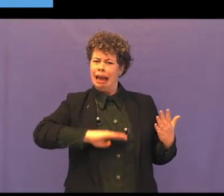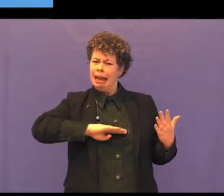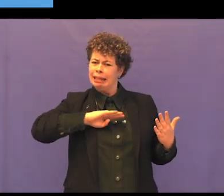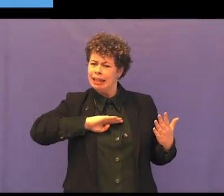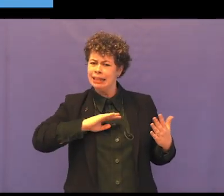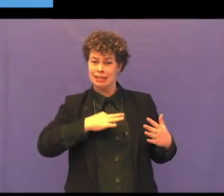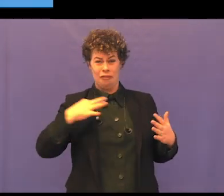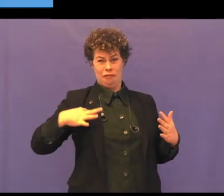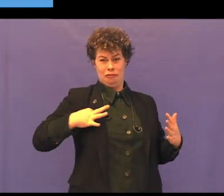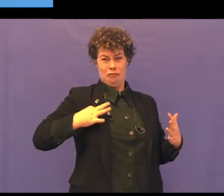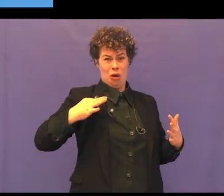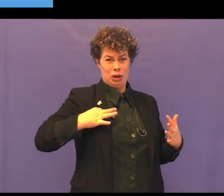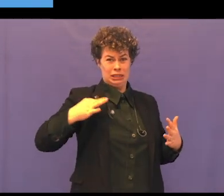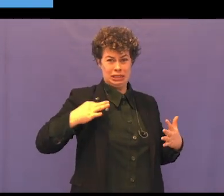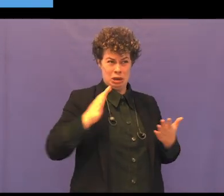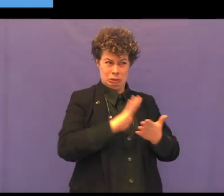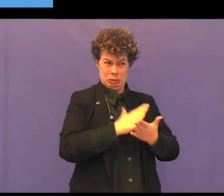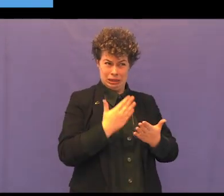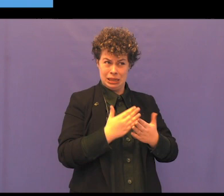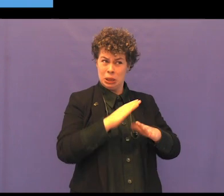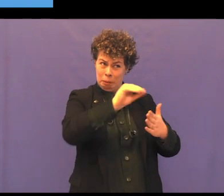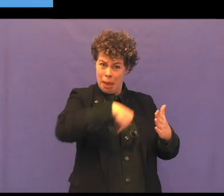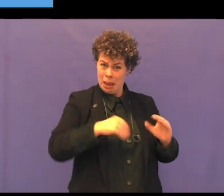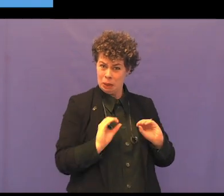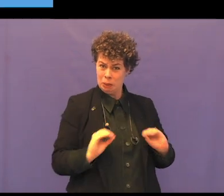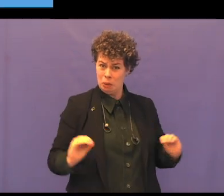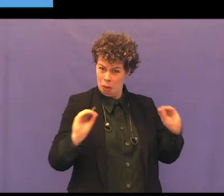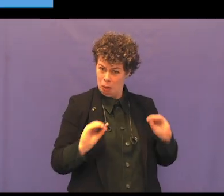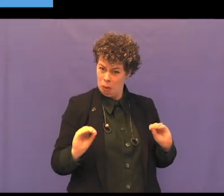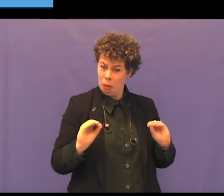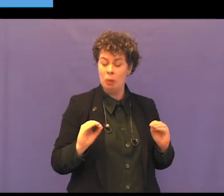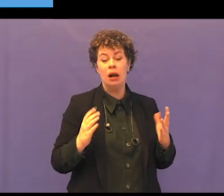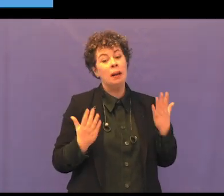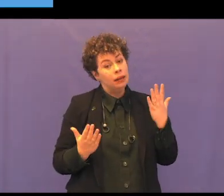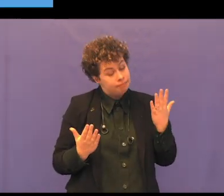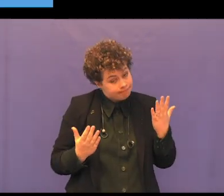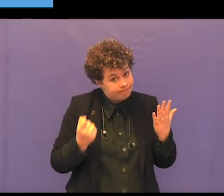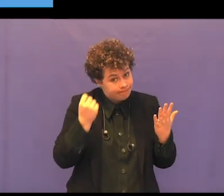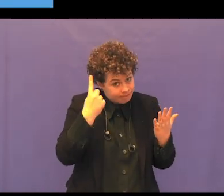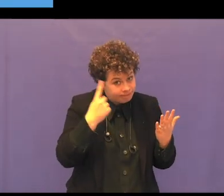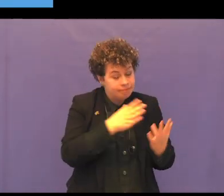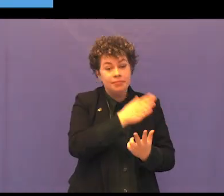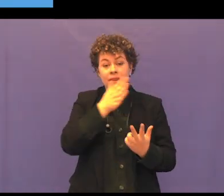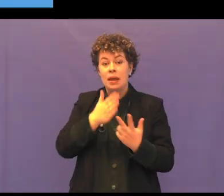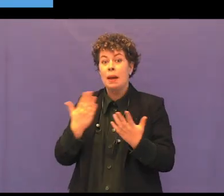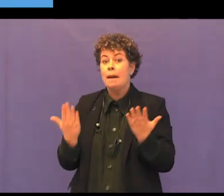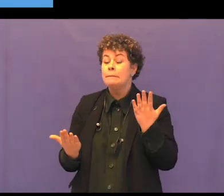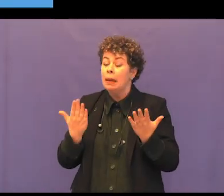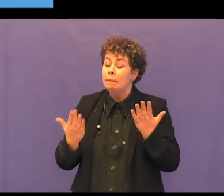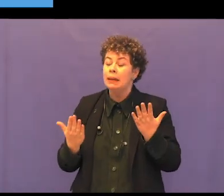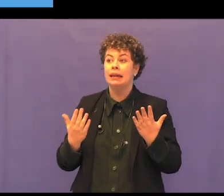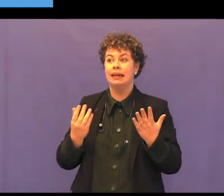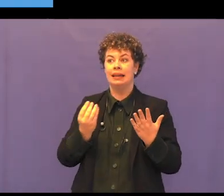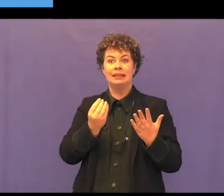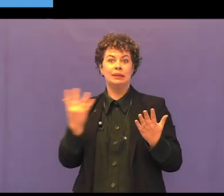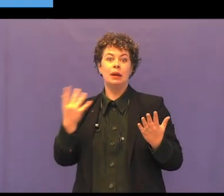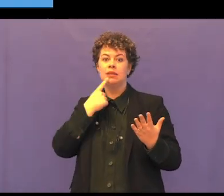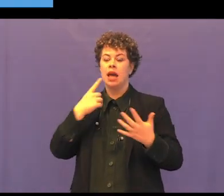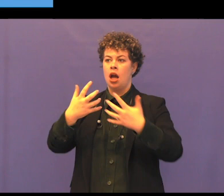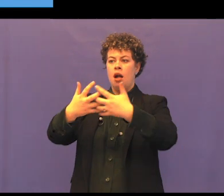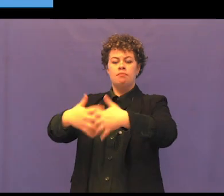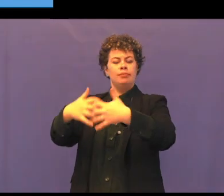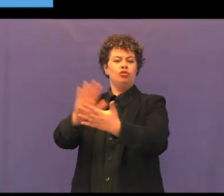about the excessive claims that might be made for MT in this particular kind of context, and the